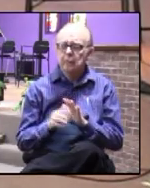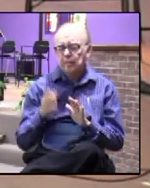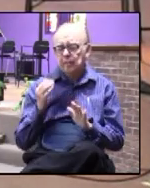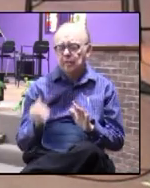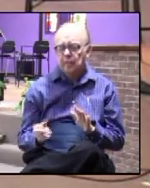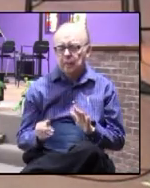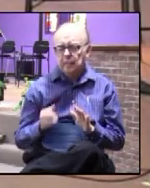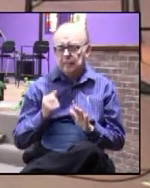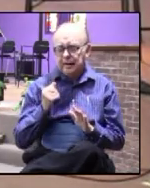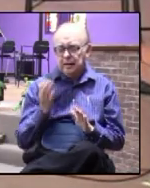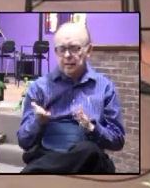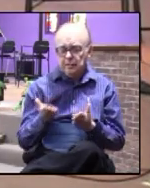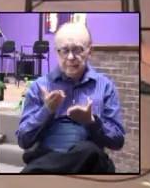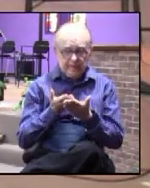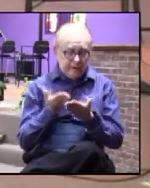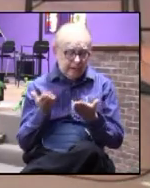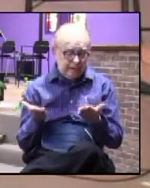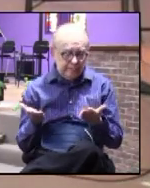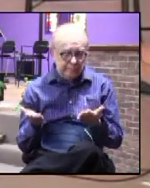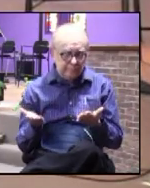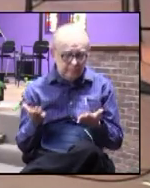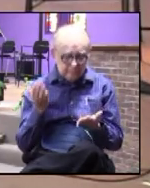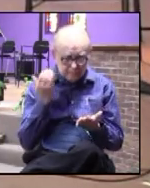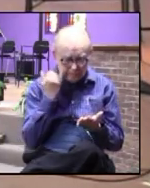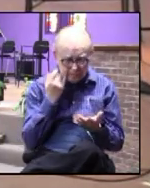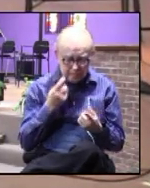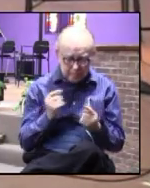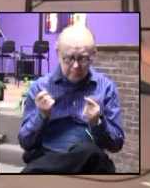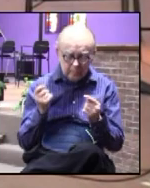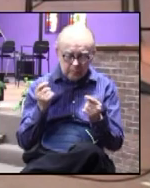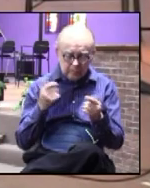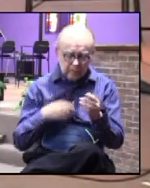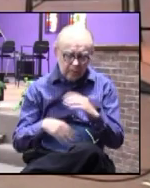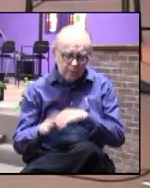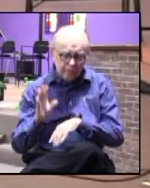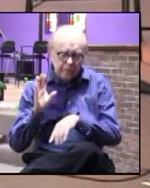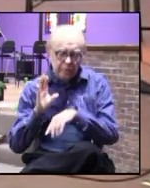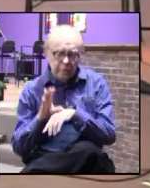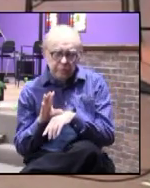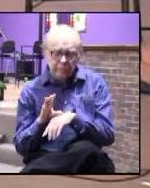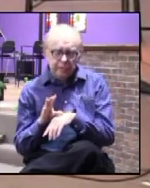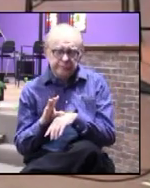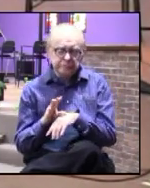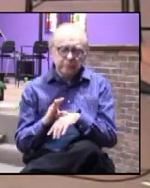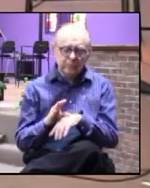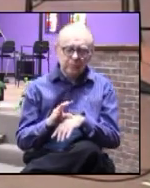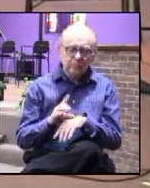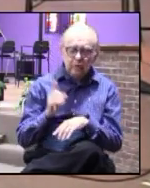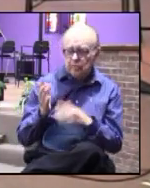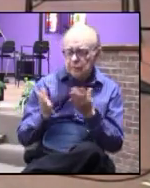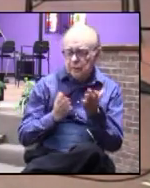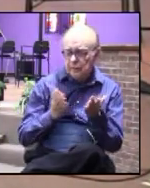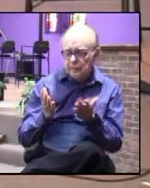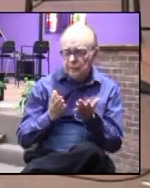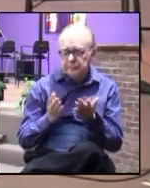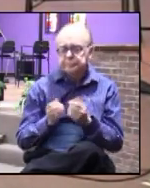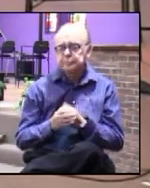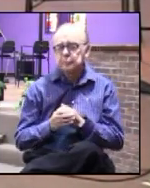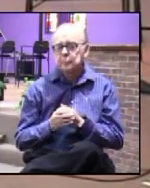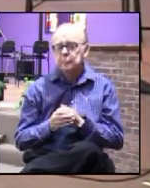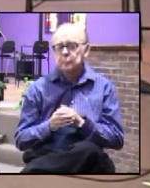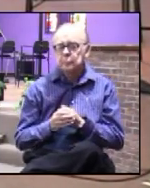Because here's the thing, if you try to come into church to serve,